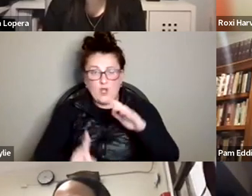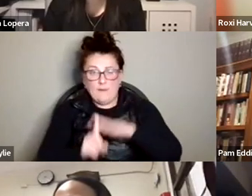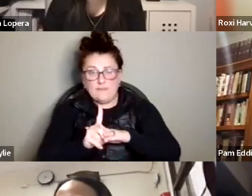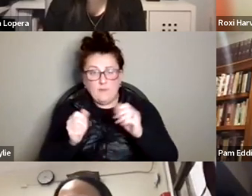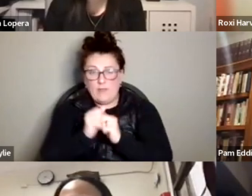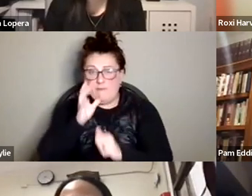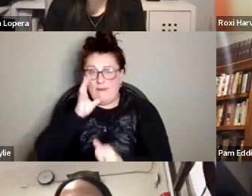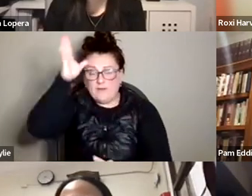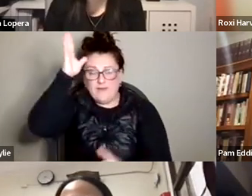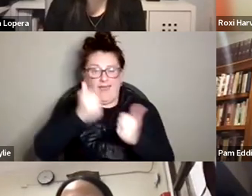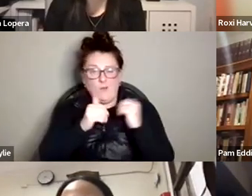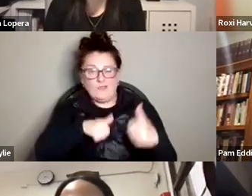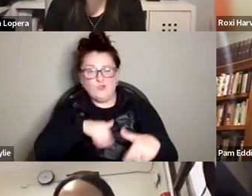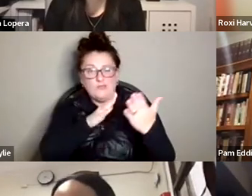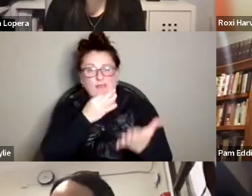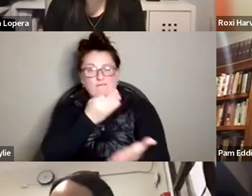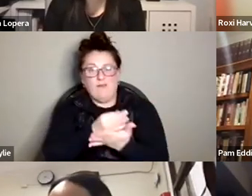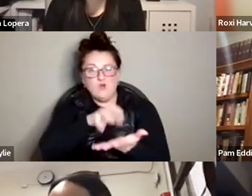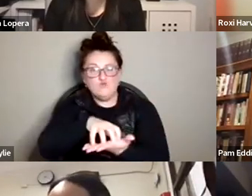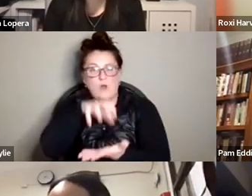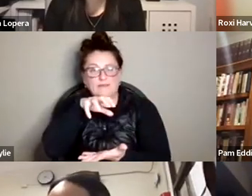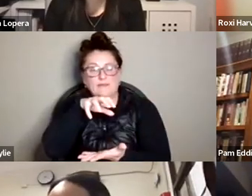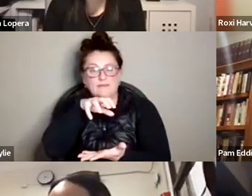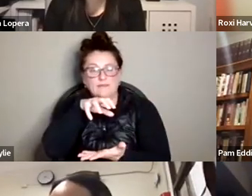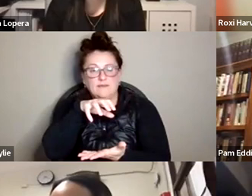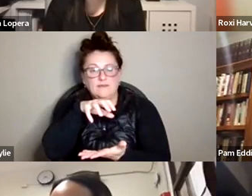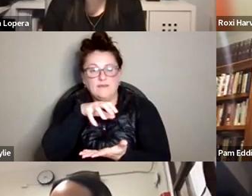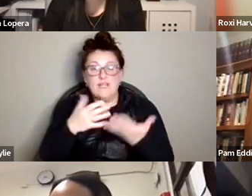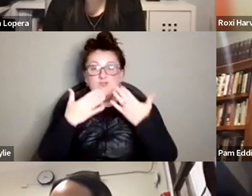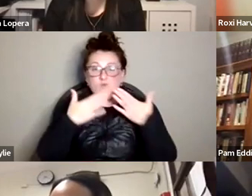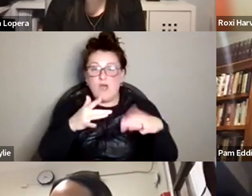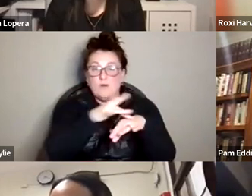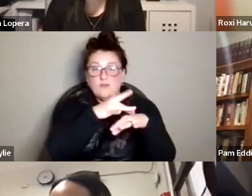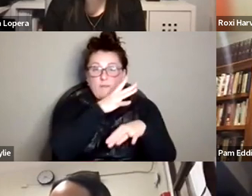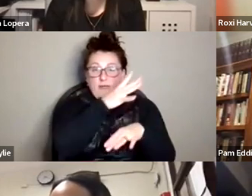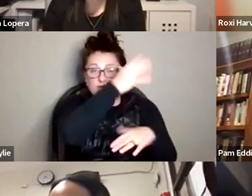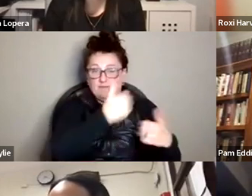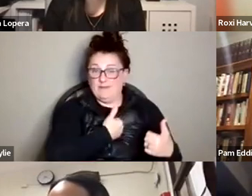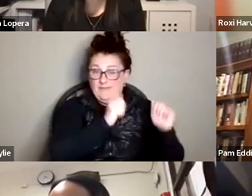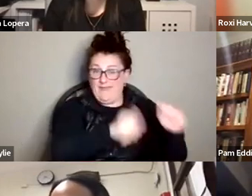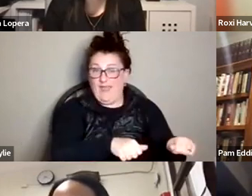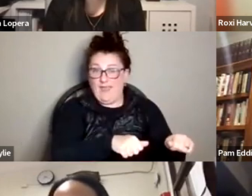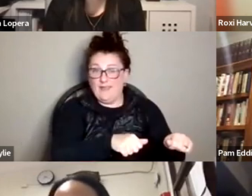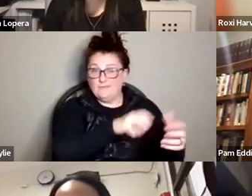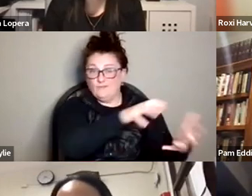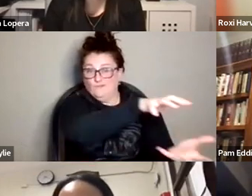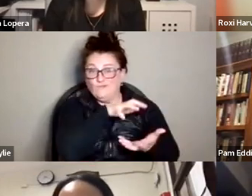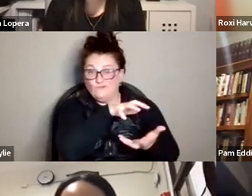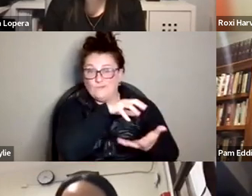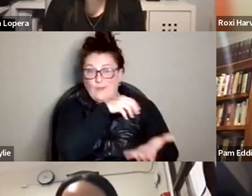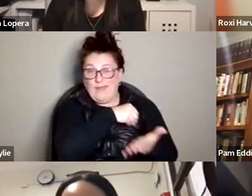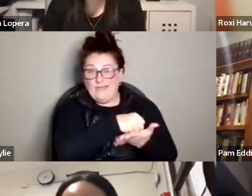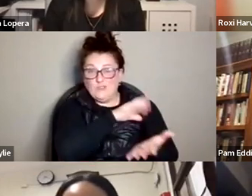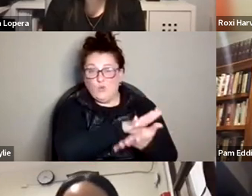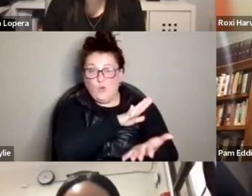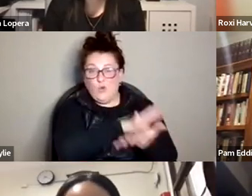parents, how do we address the fundraising that well-resourced parents, frankly, like myself, can do to get extracurricular activities in our